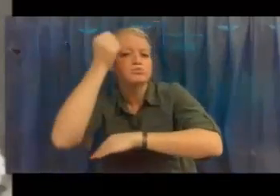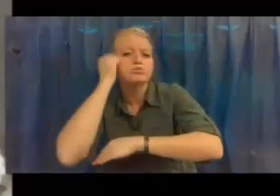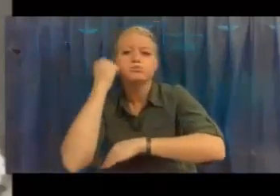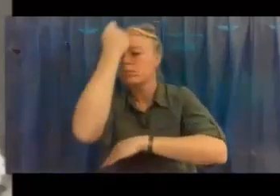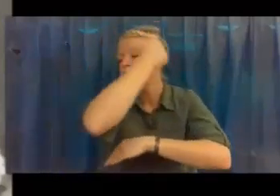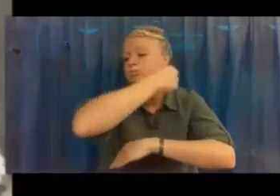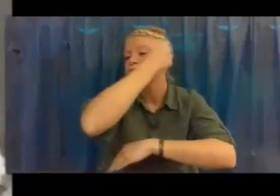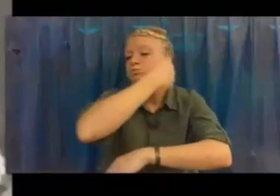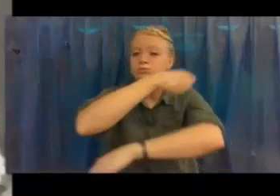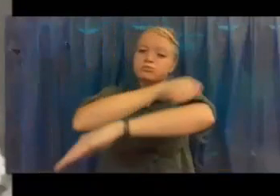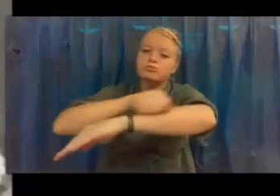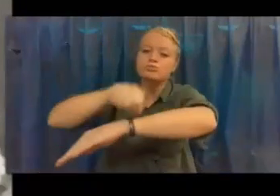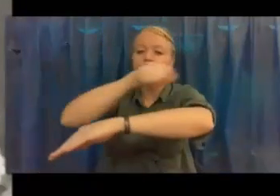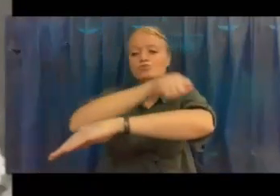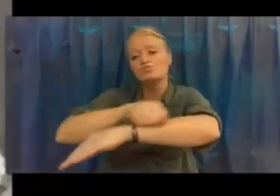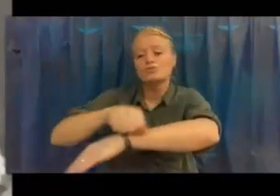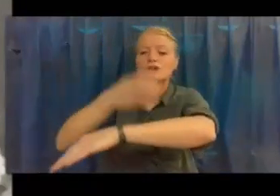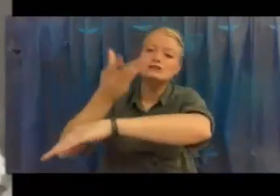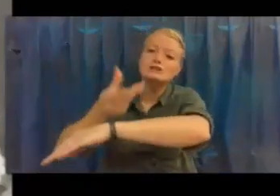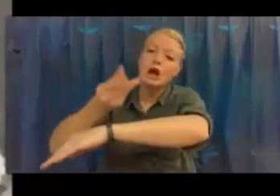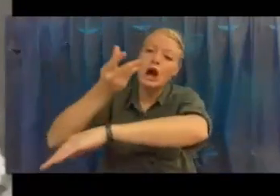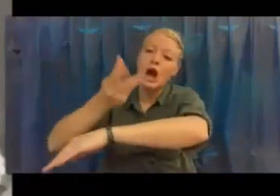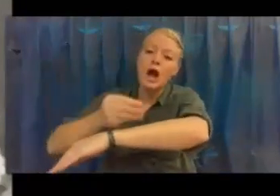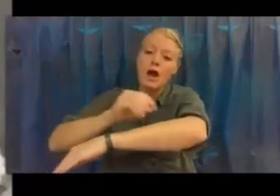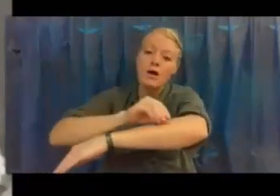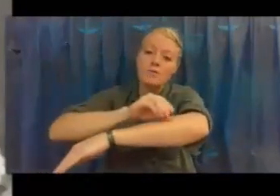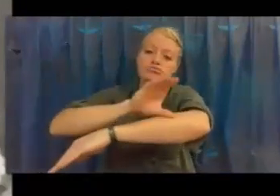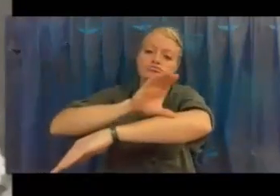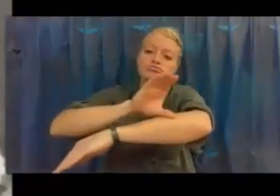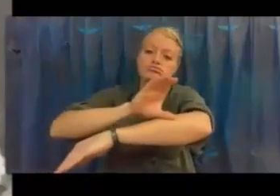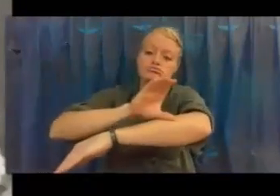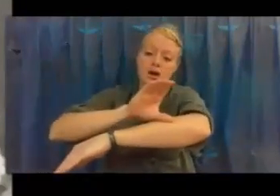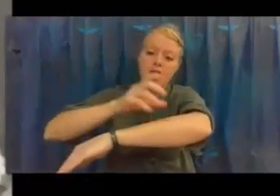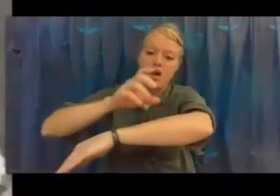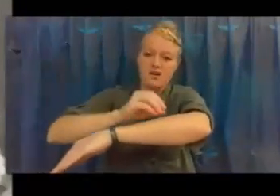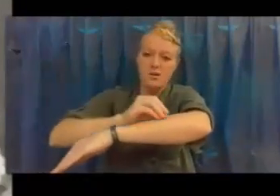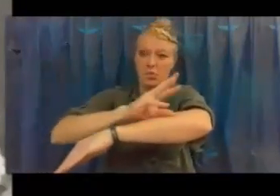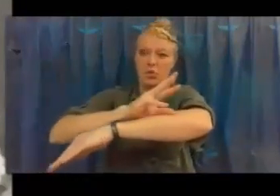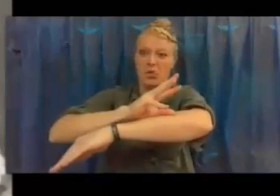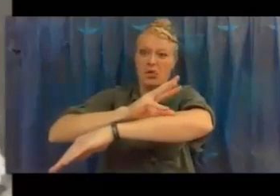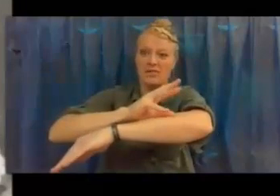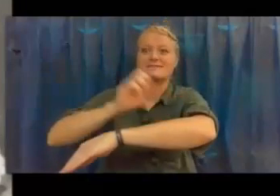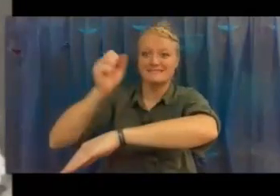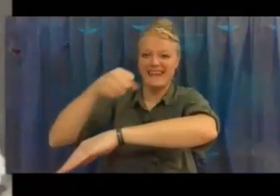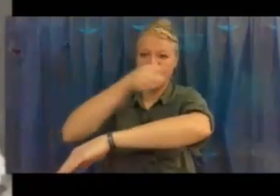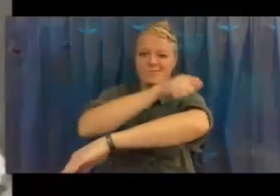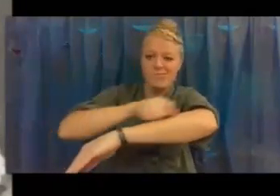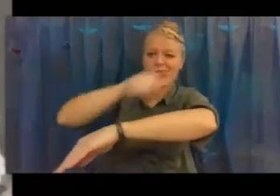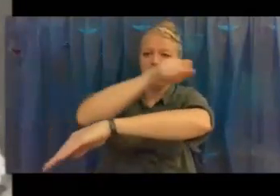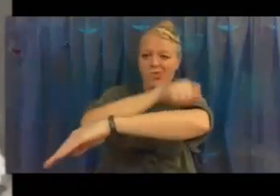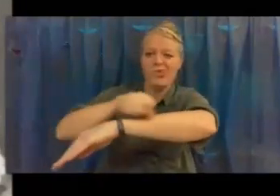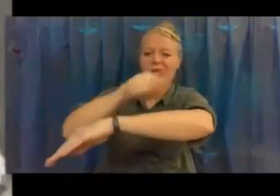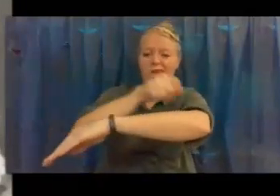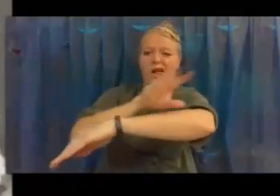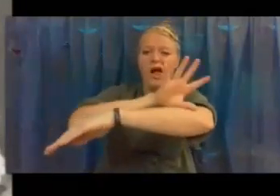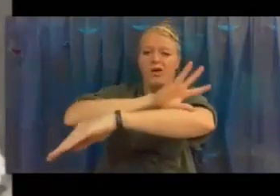brush it and brush their face because you want it to be soft. If it's